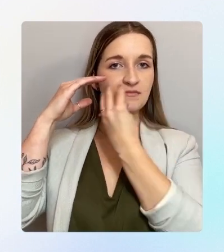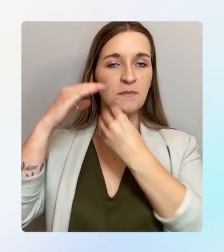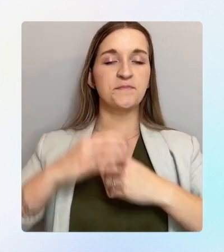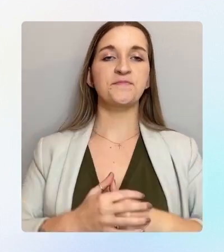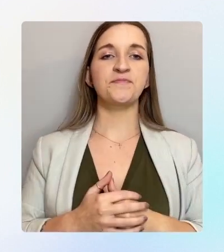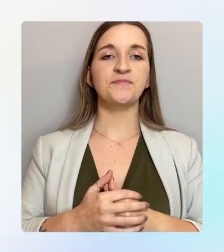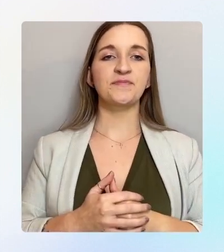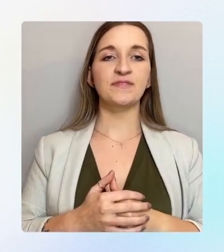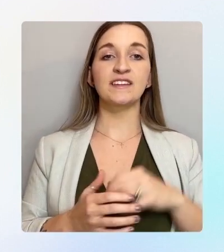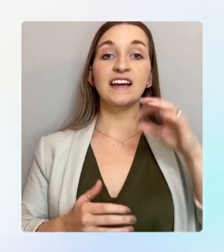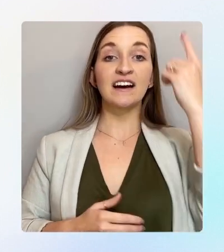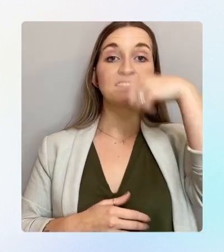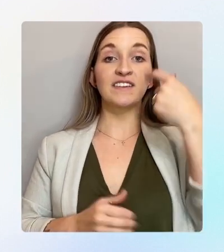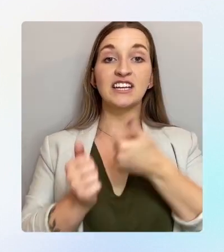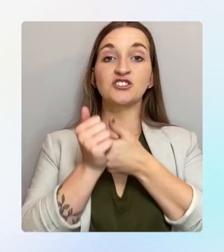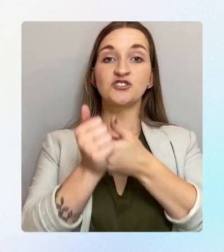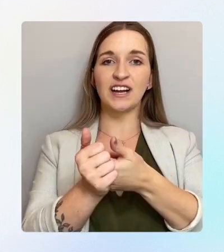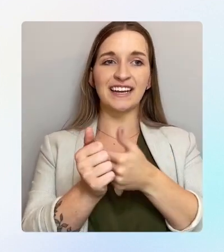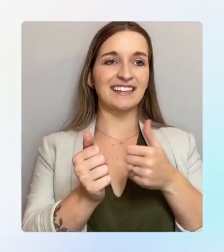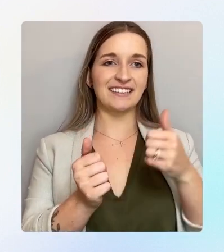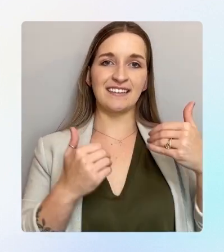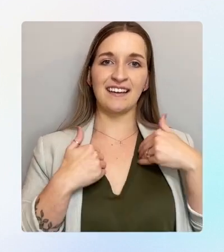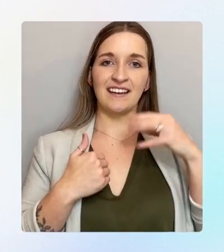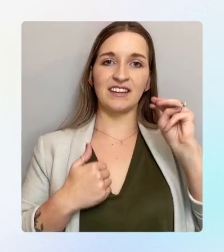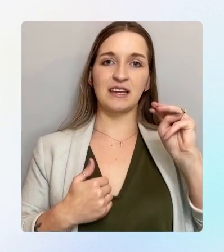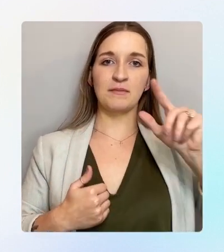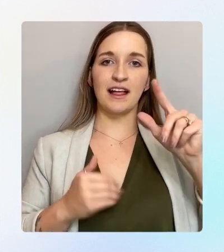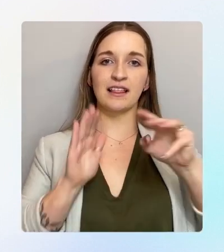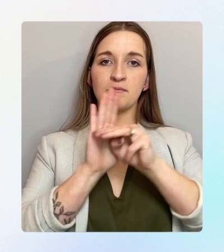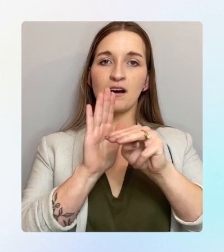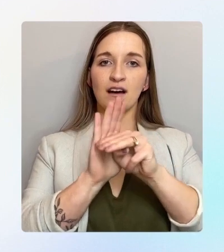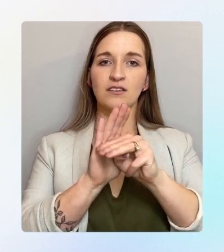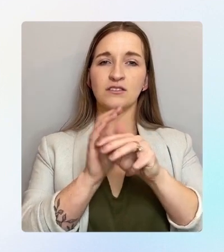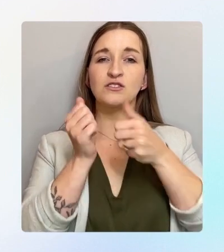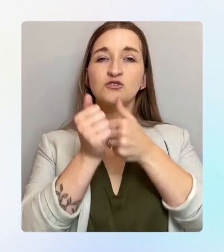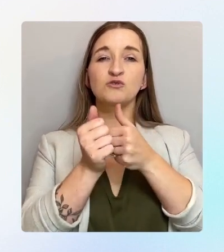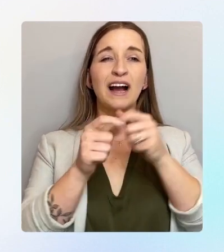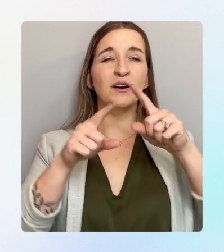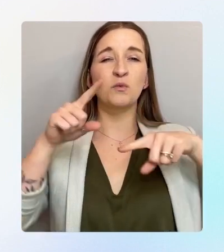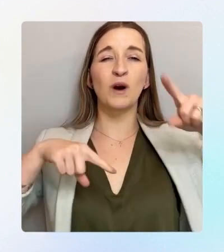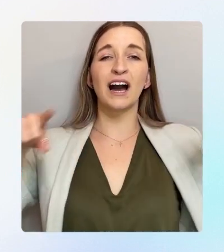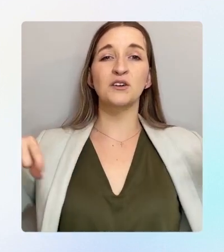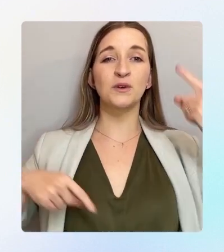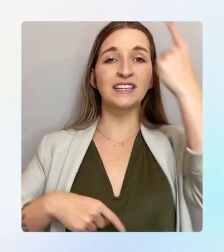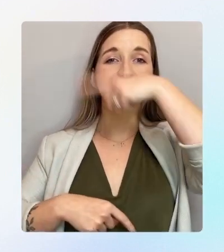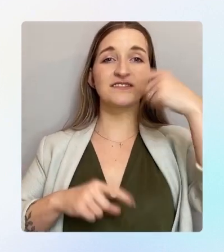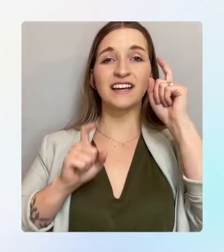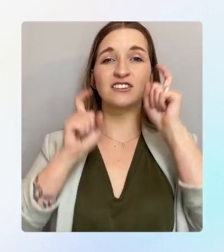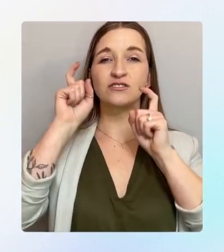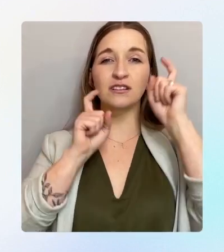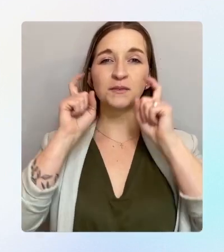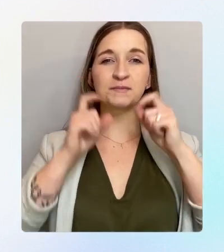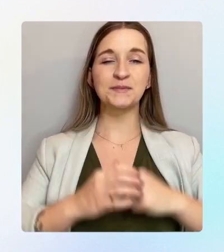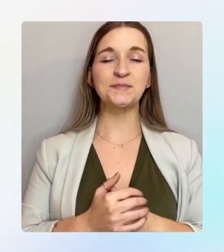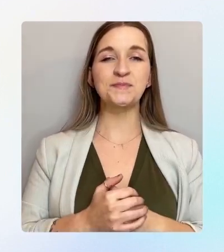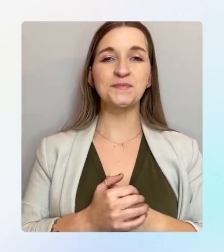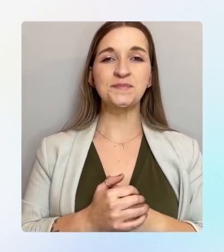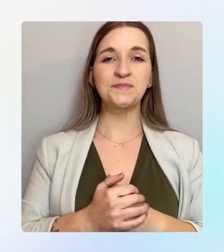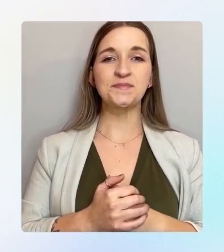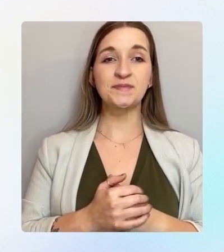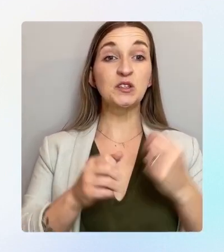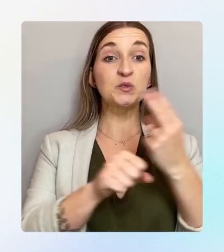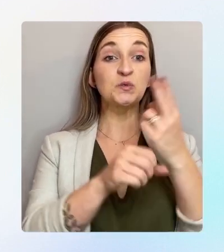the lower face. Face tracking is driven by an ML model, which allows the Meta Quest Pro to track a wide range of facial movements.